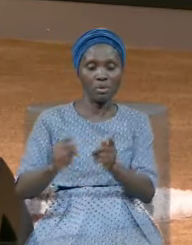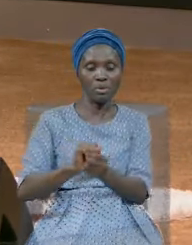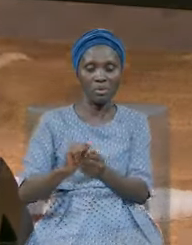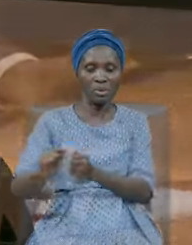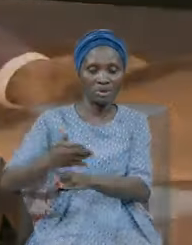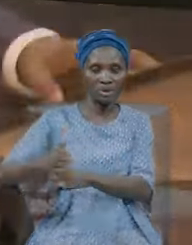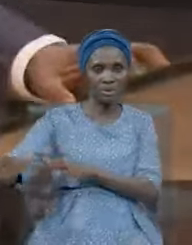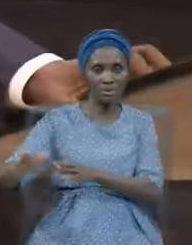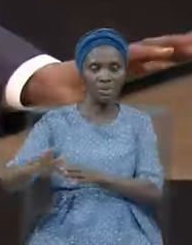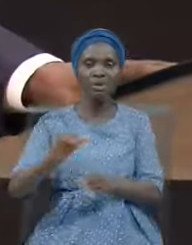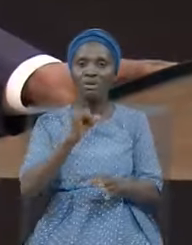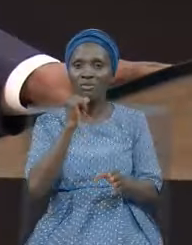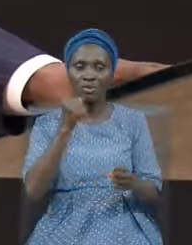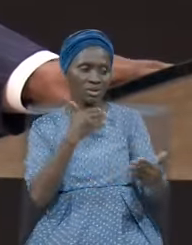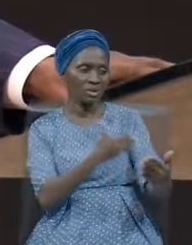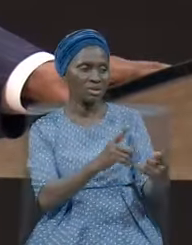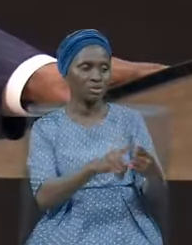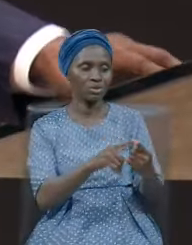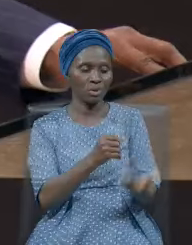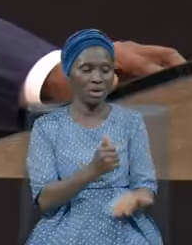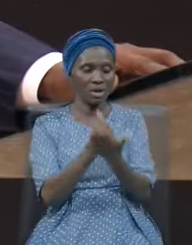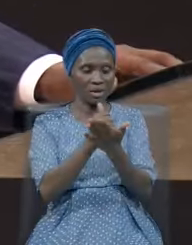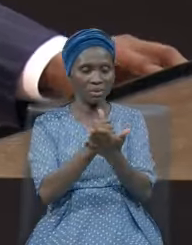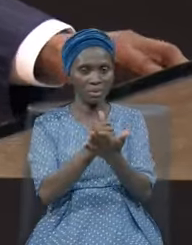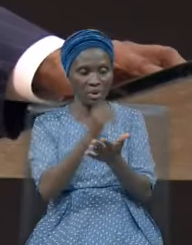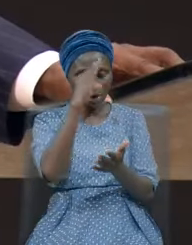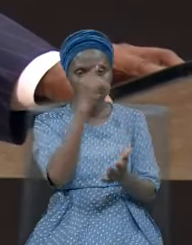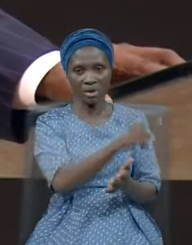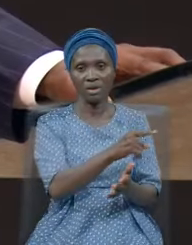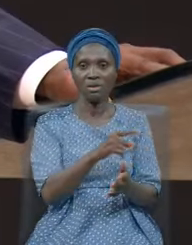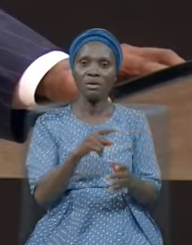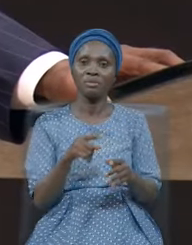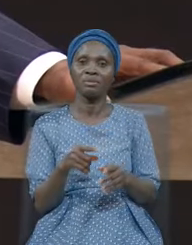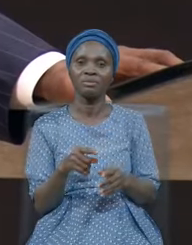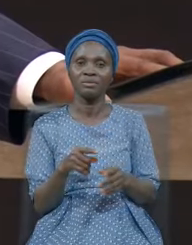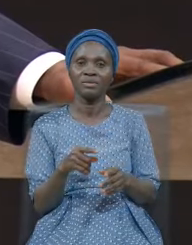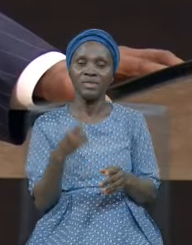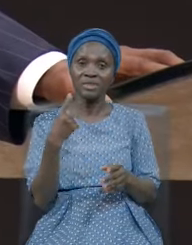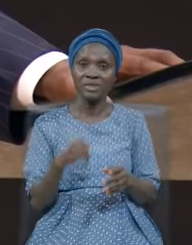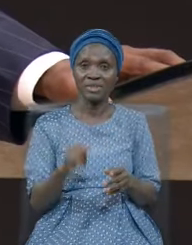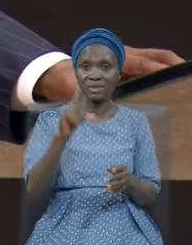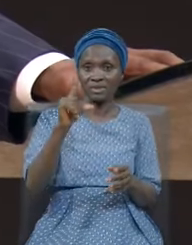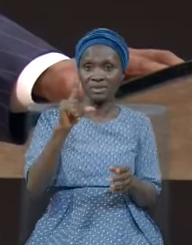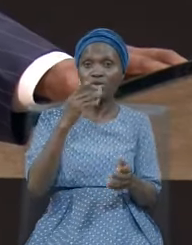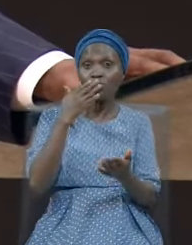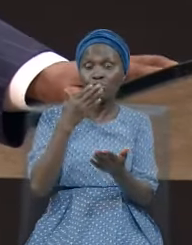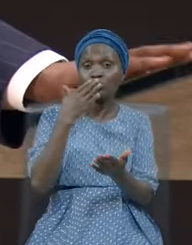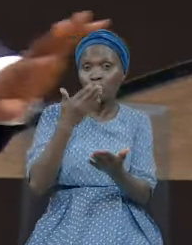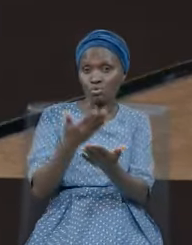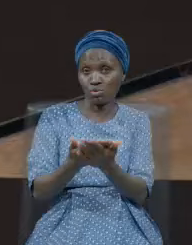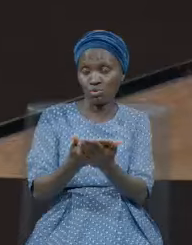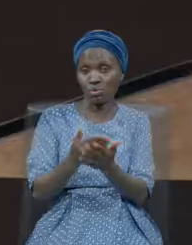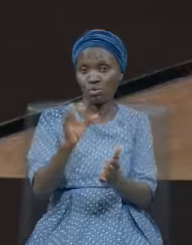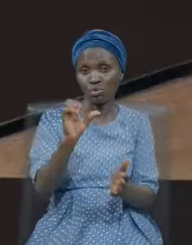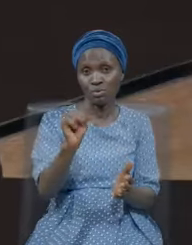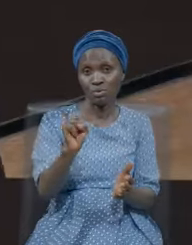he went, the priest, the Levite. He came there, the good Samaritan. When he got there,